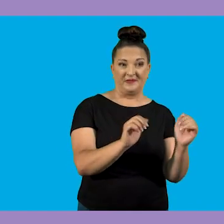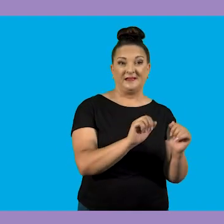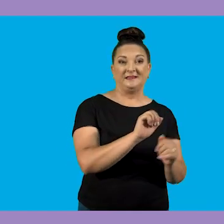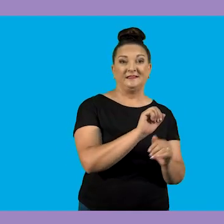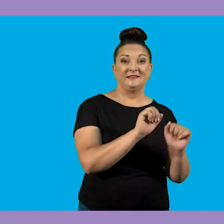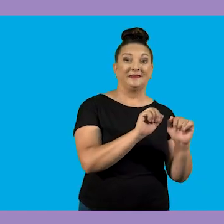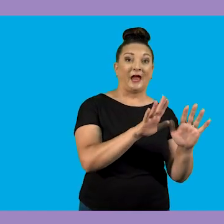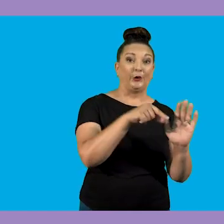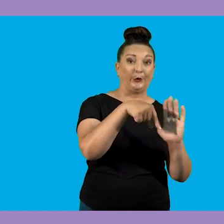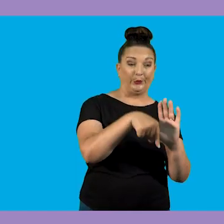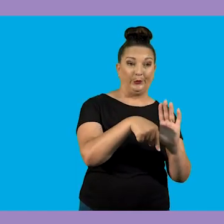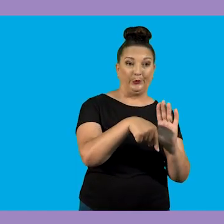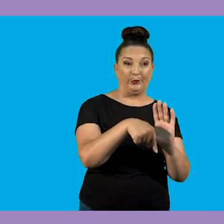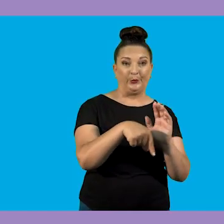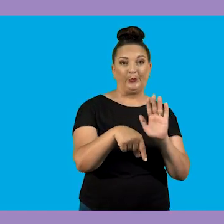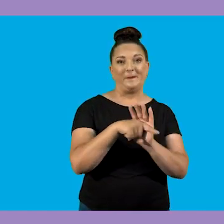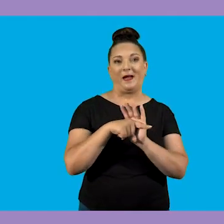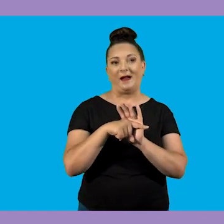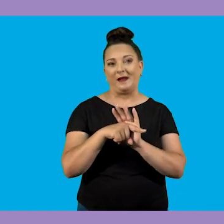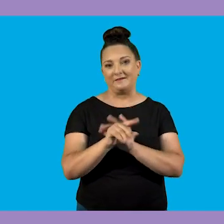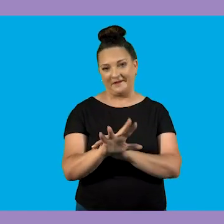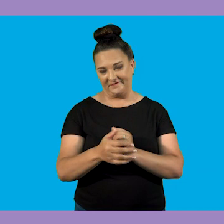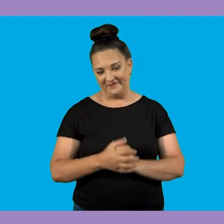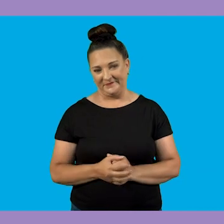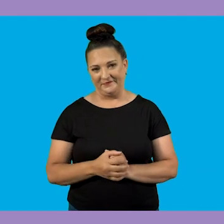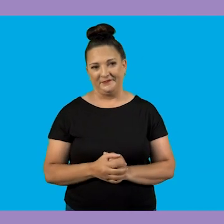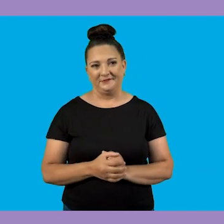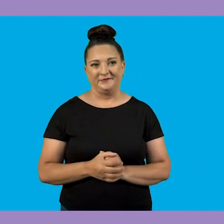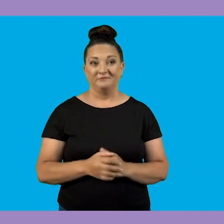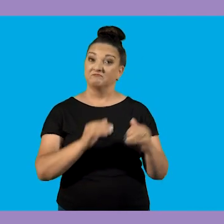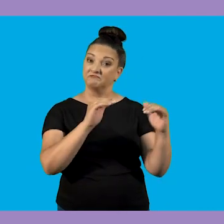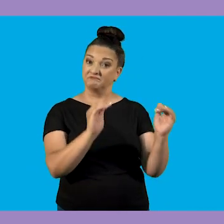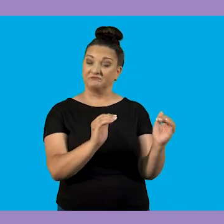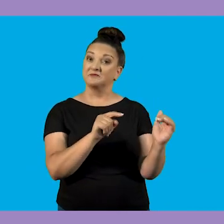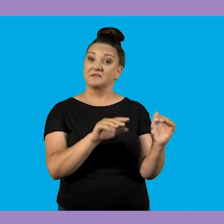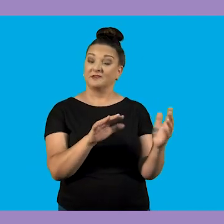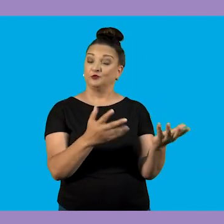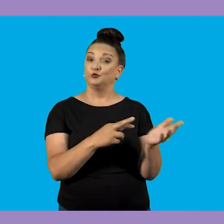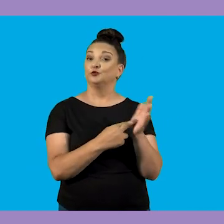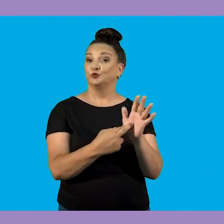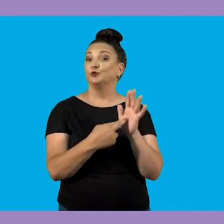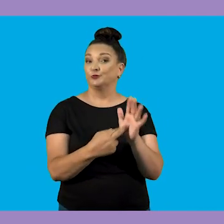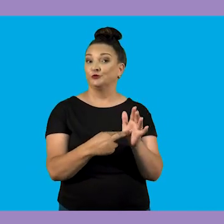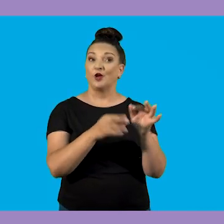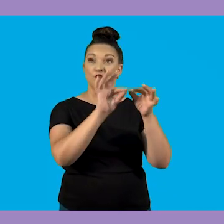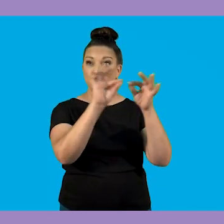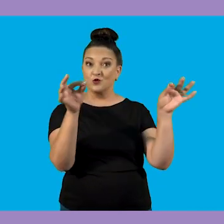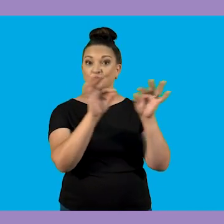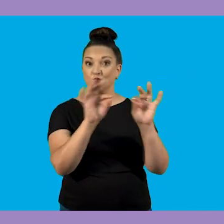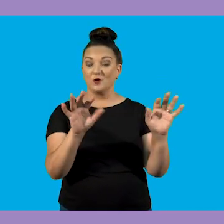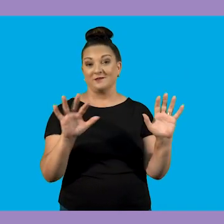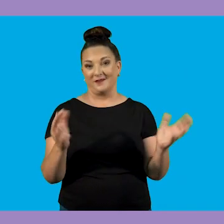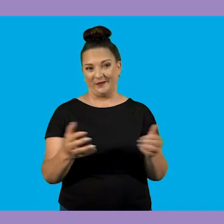multiplied by 10Q minus 5. And that's how we have represented those